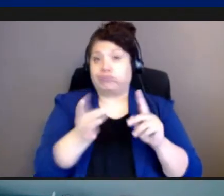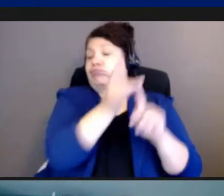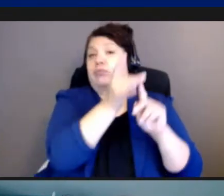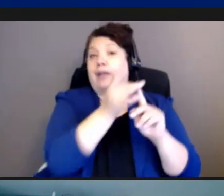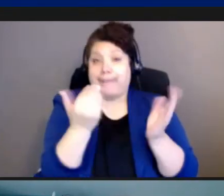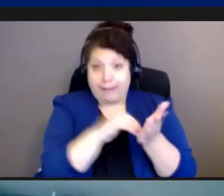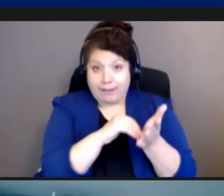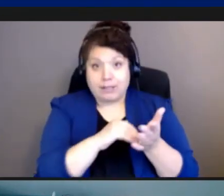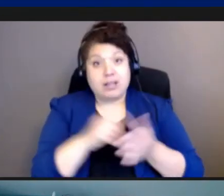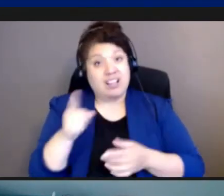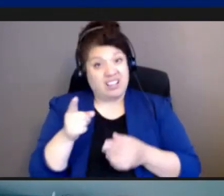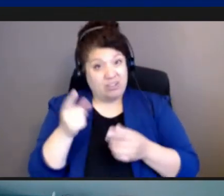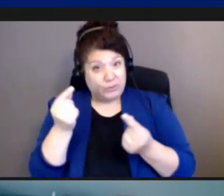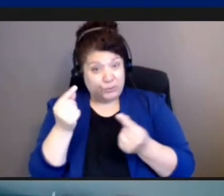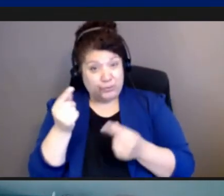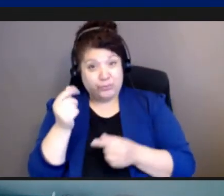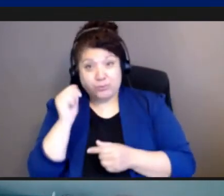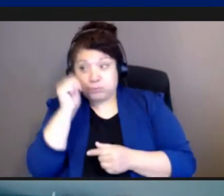which could